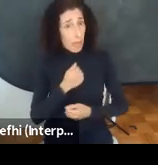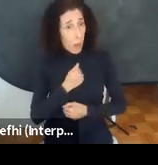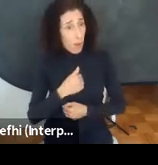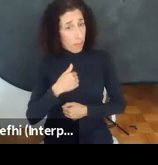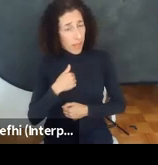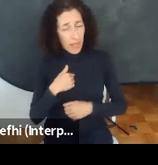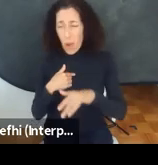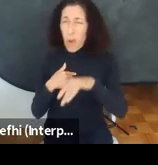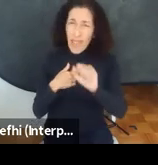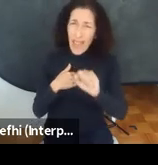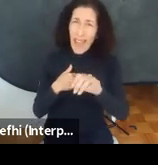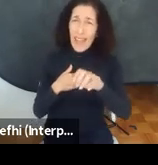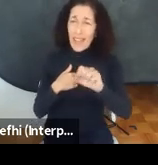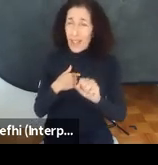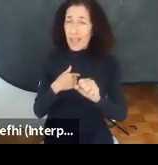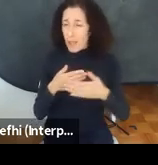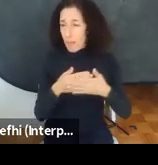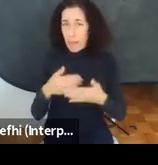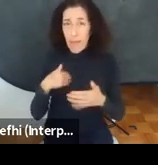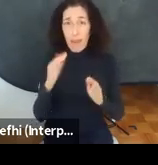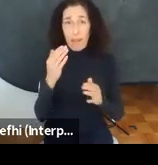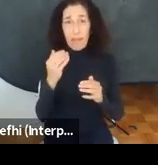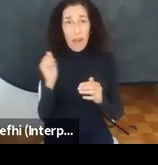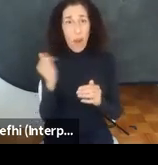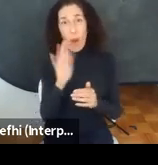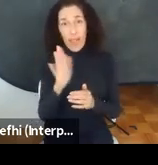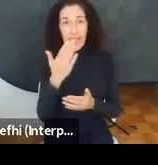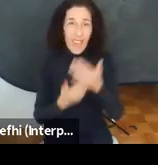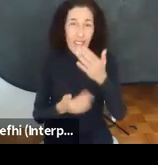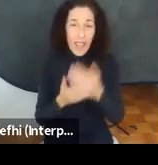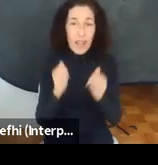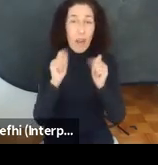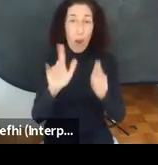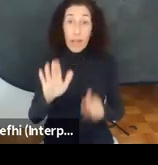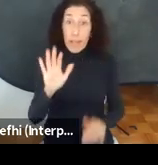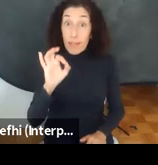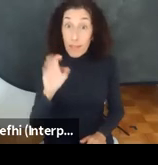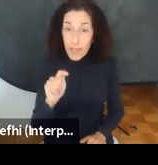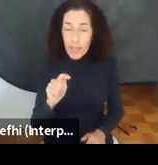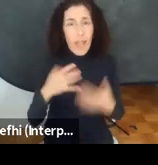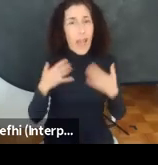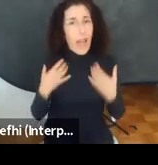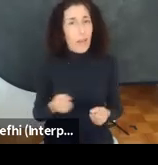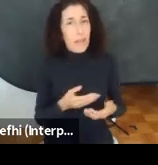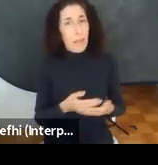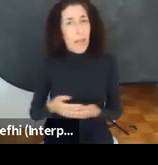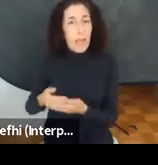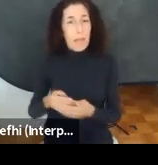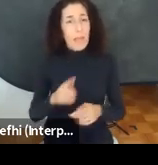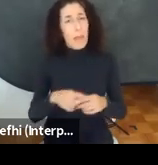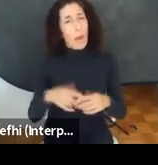feet? But the thing I always remind people is, as you take a moment to pause, will my baby love